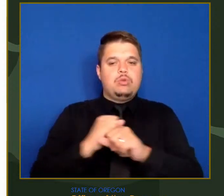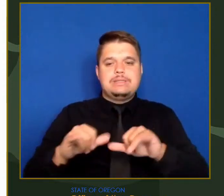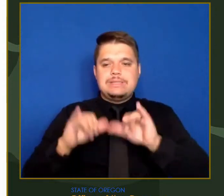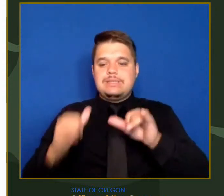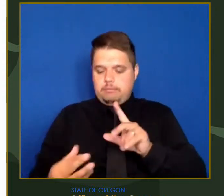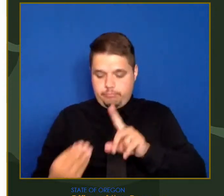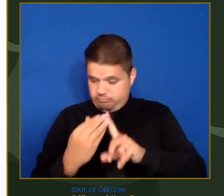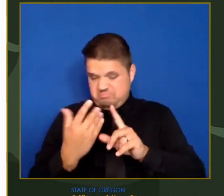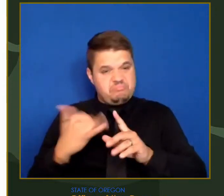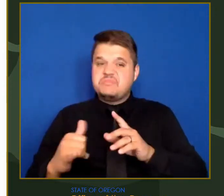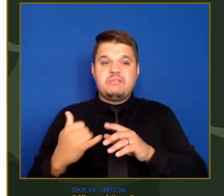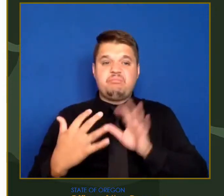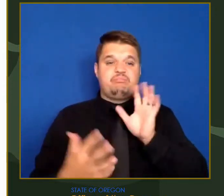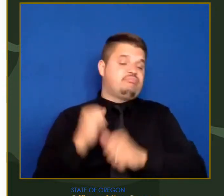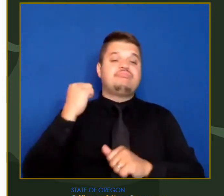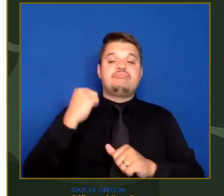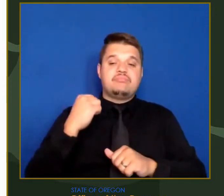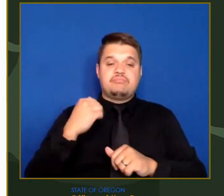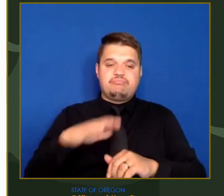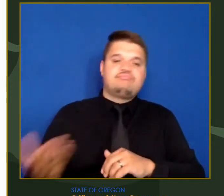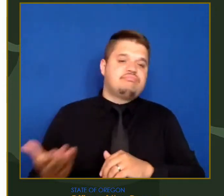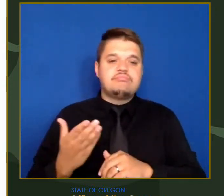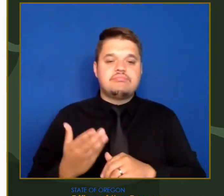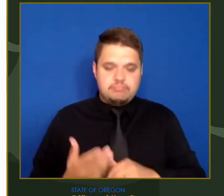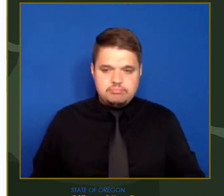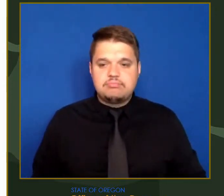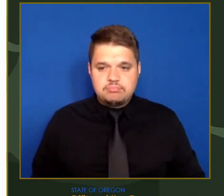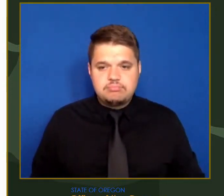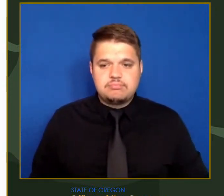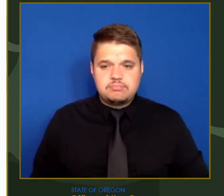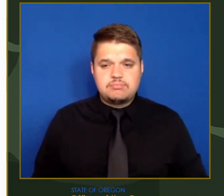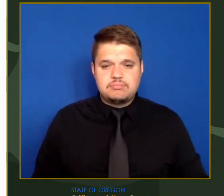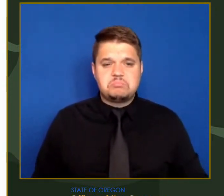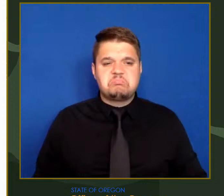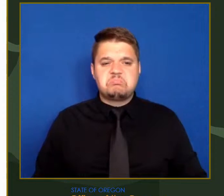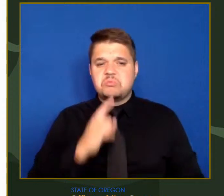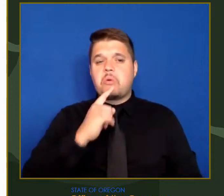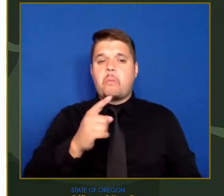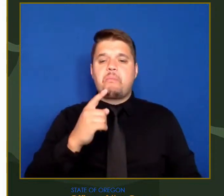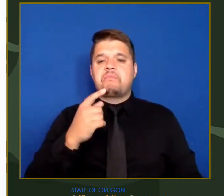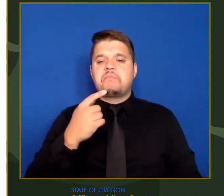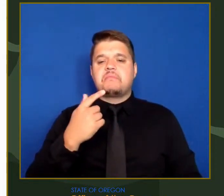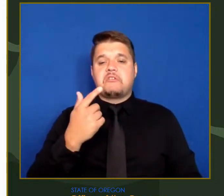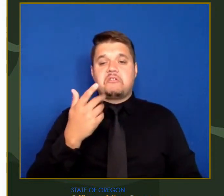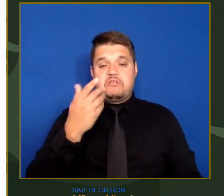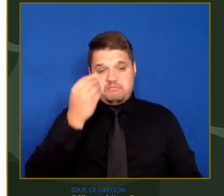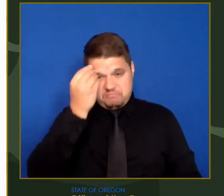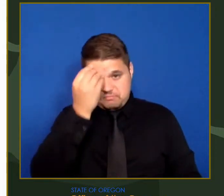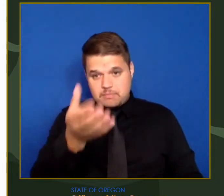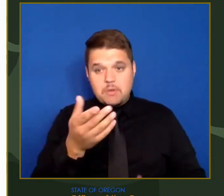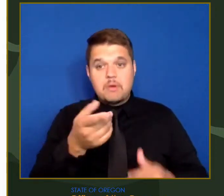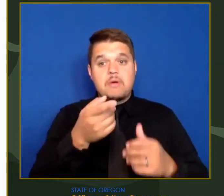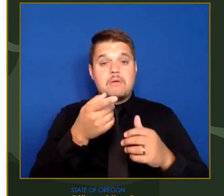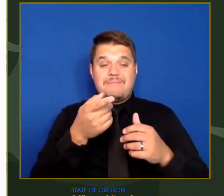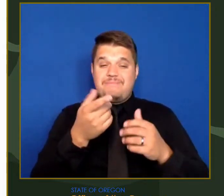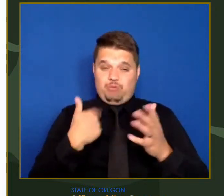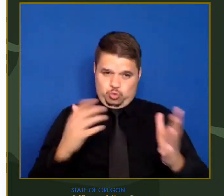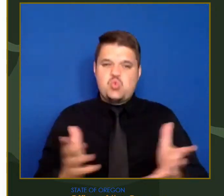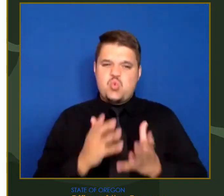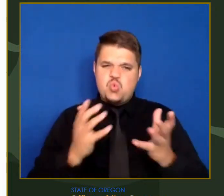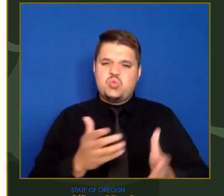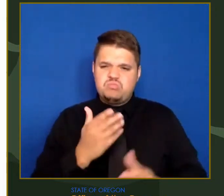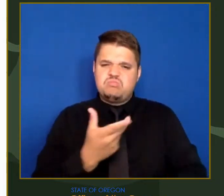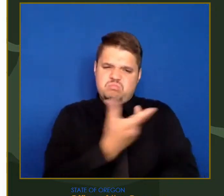virus. Overall, counties that fared better in vaccinating their populations had lower case rates in comparison to counties